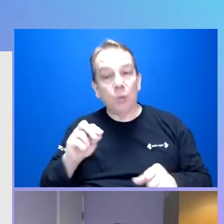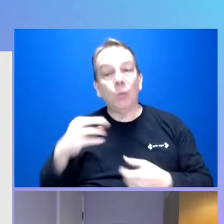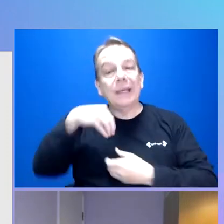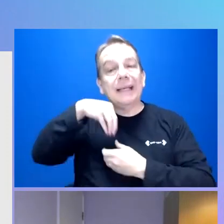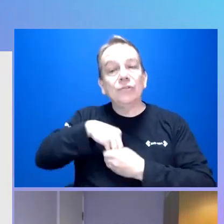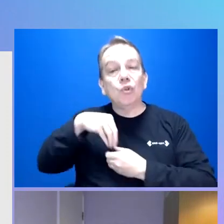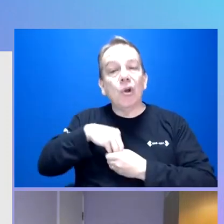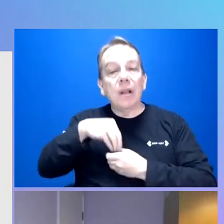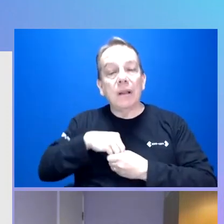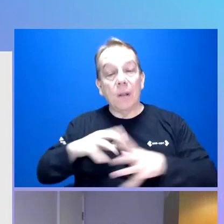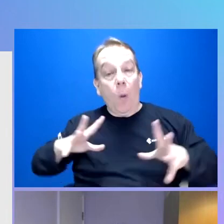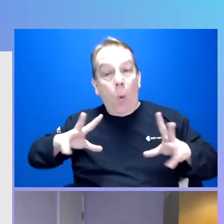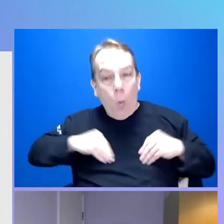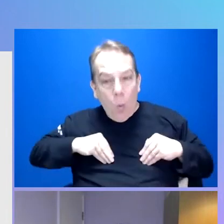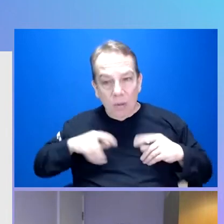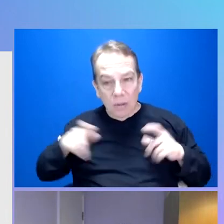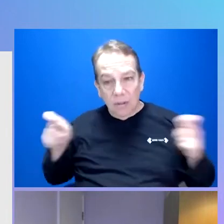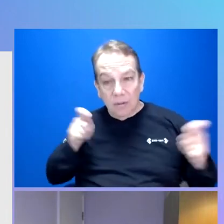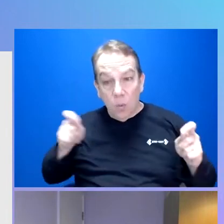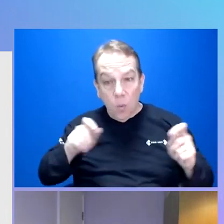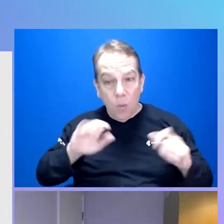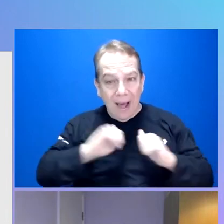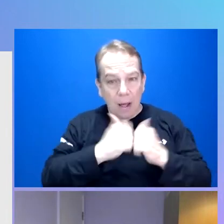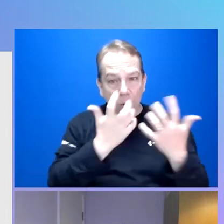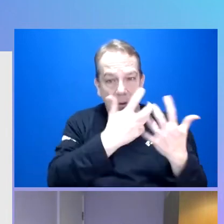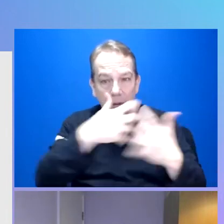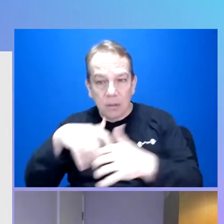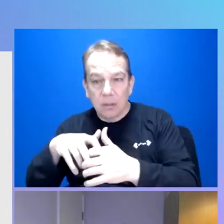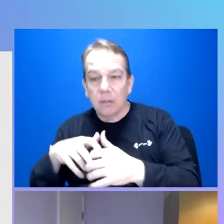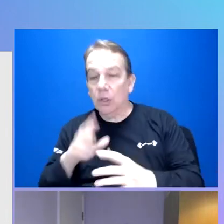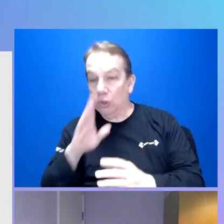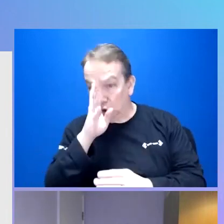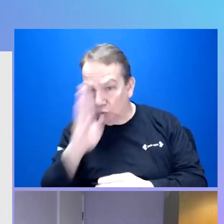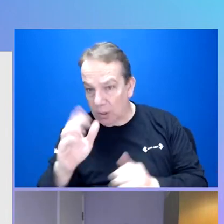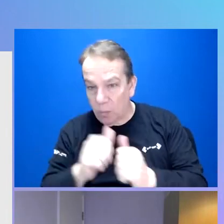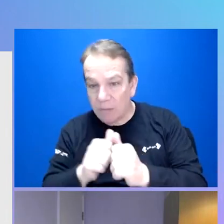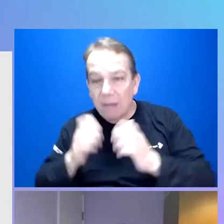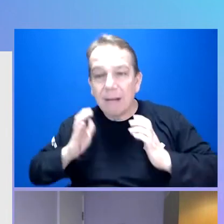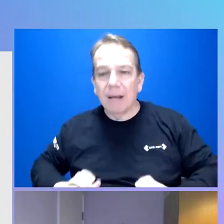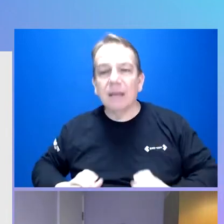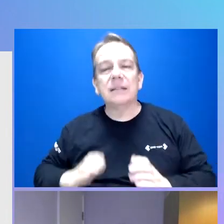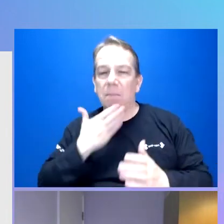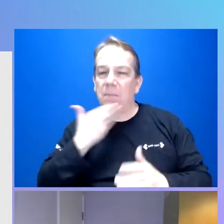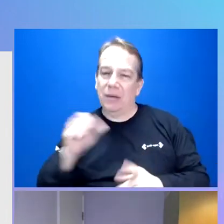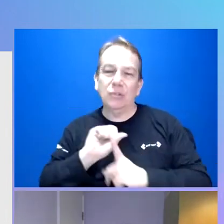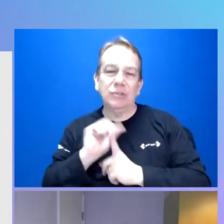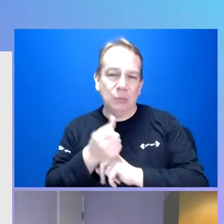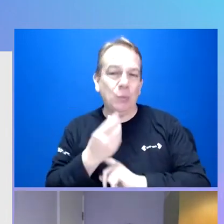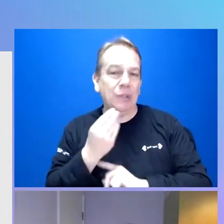internally and own it yourselves in-house, working with direct clients is a really great situation.